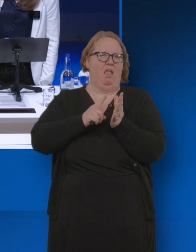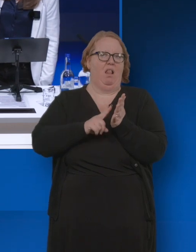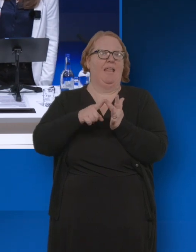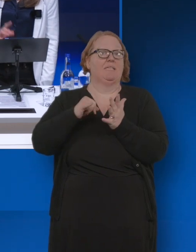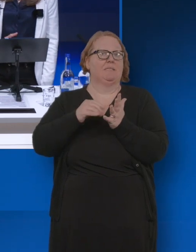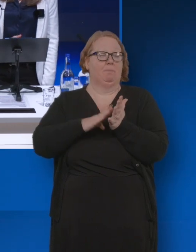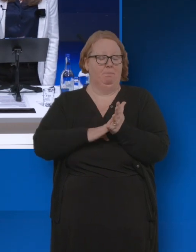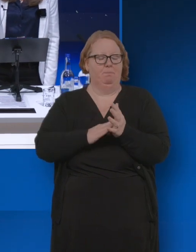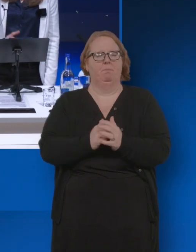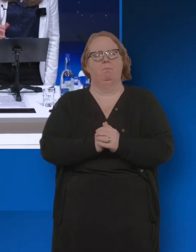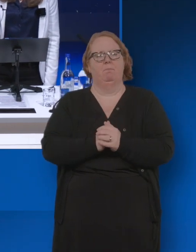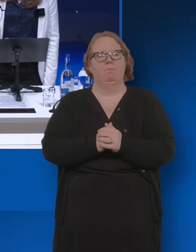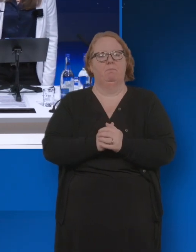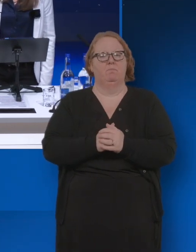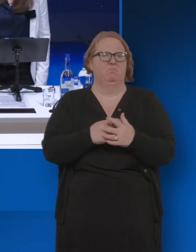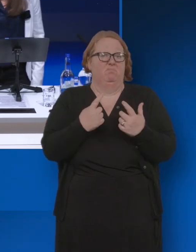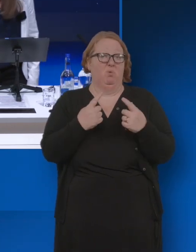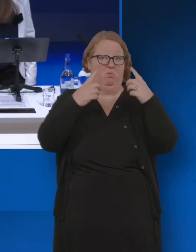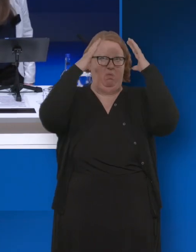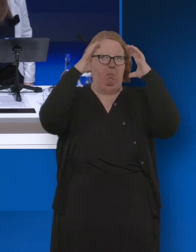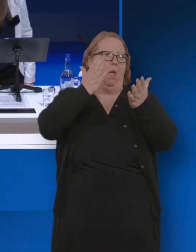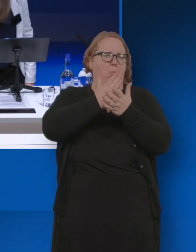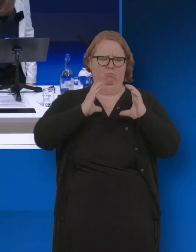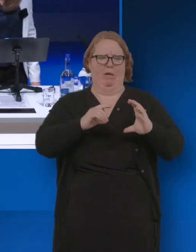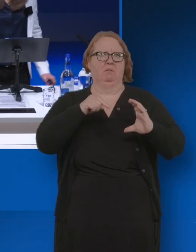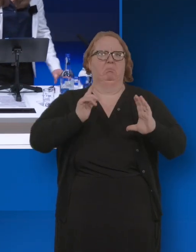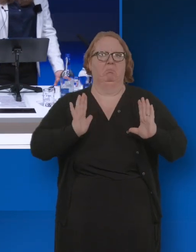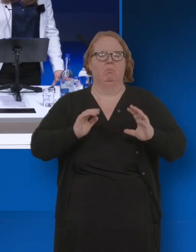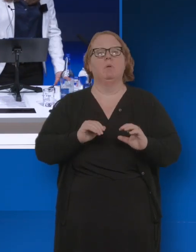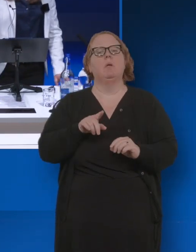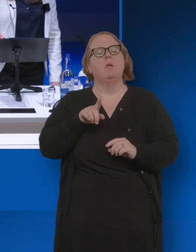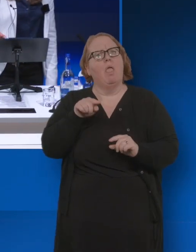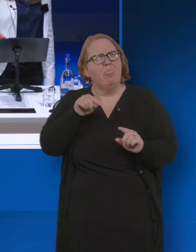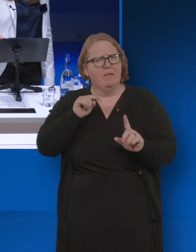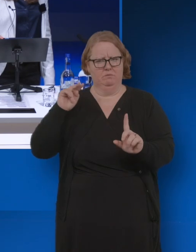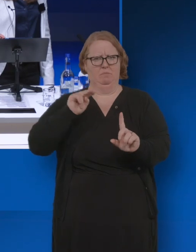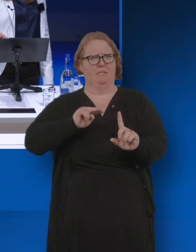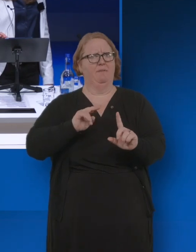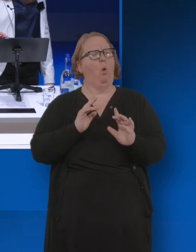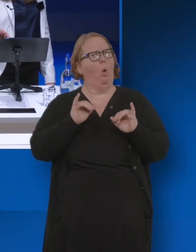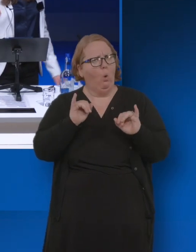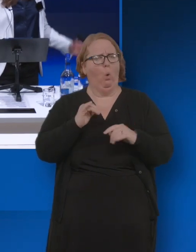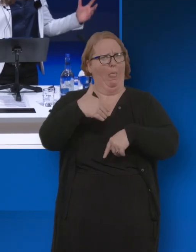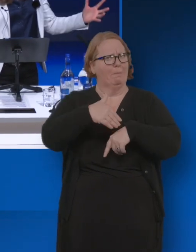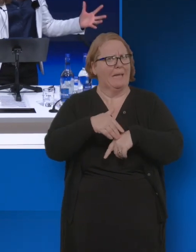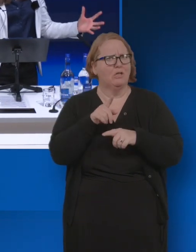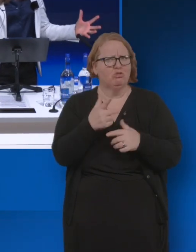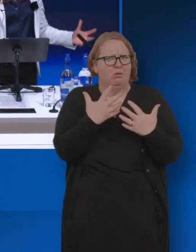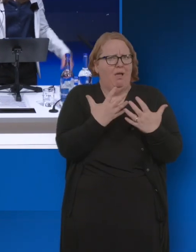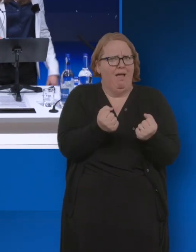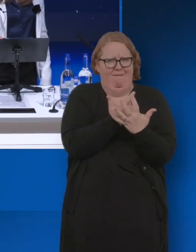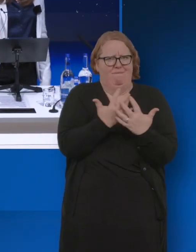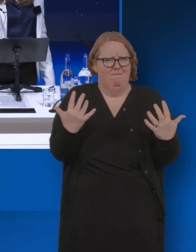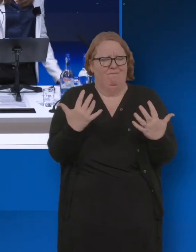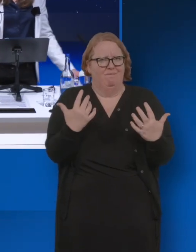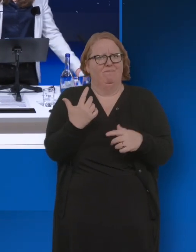The mind is the brain. Now, this view actually has some very significant implications, not just for the